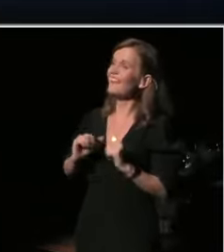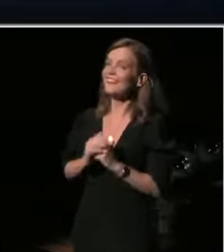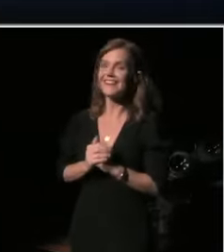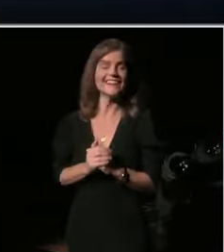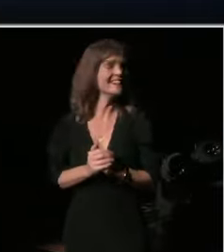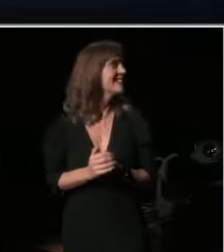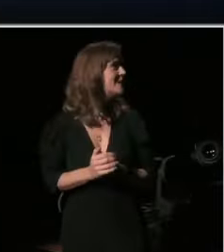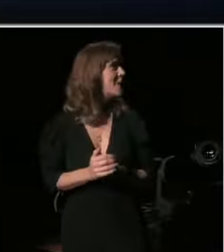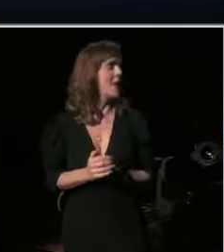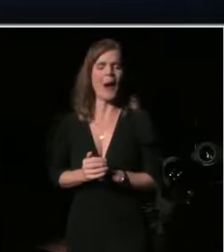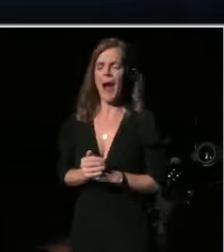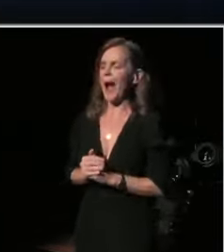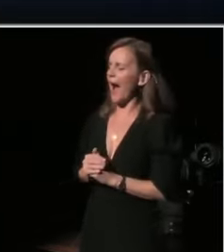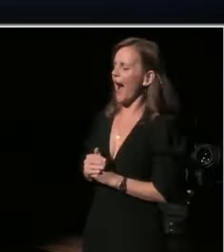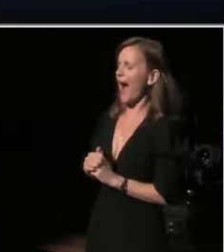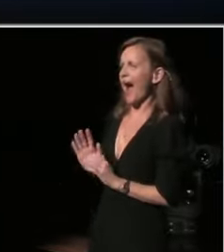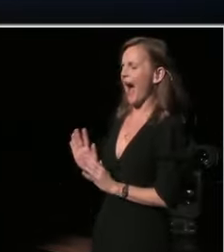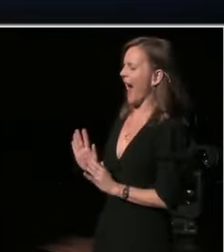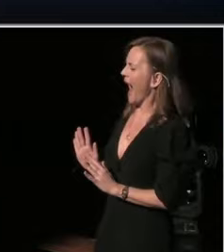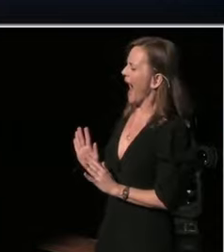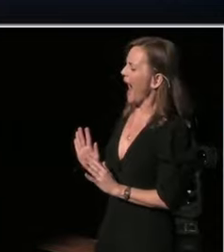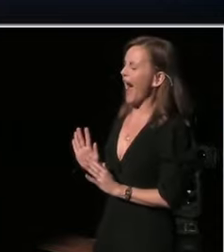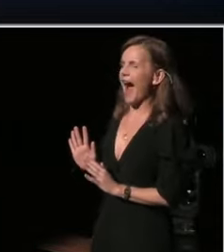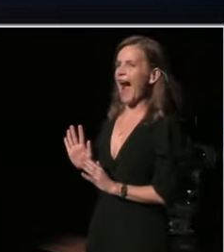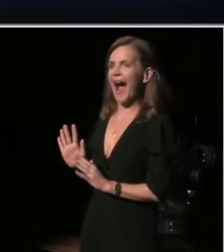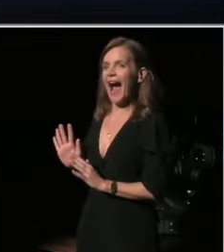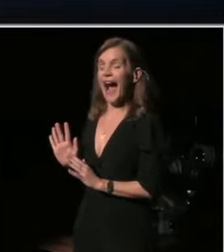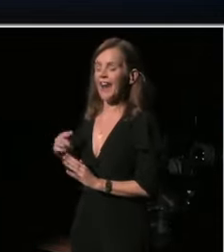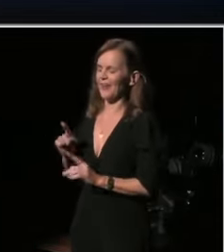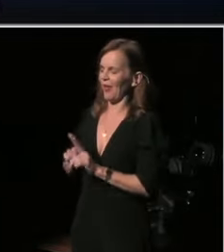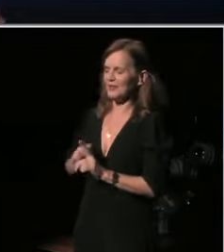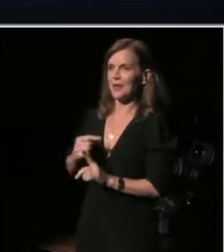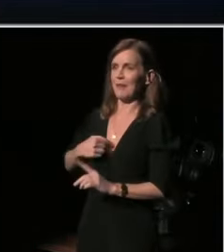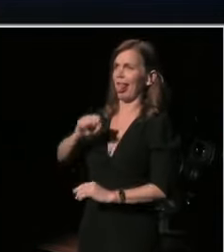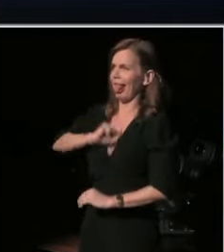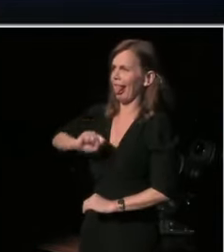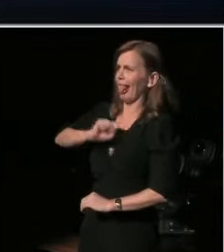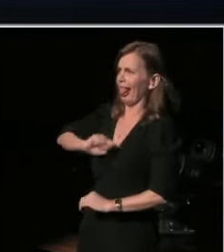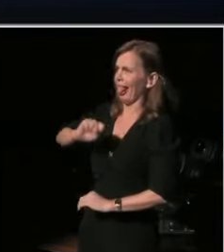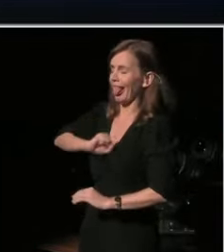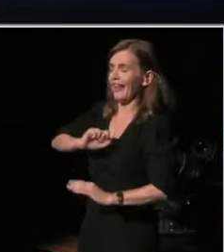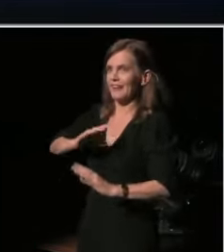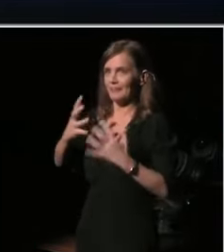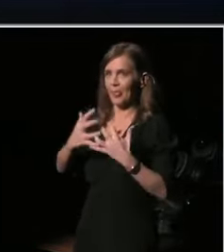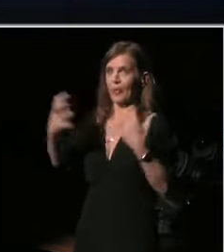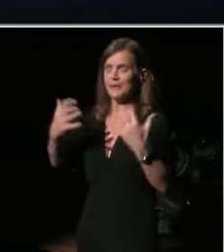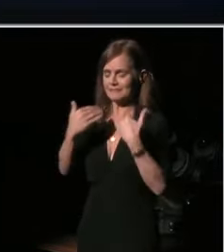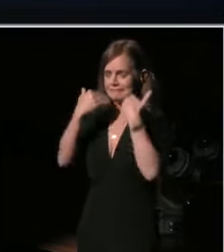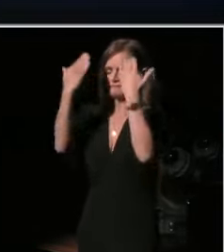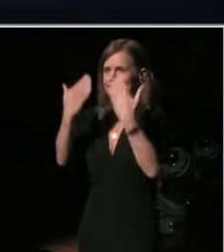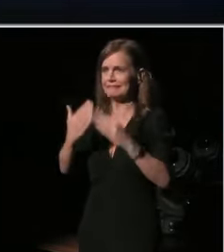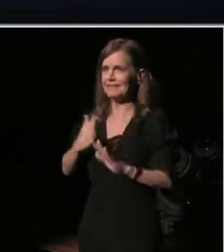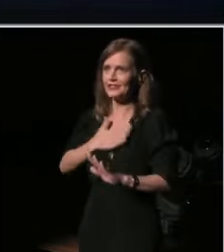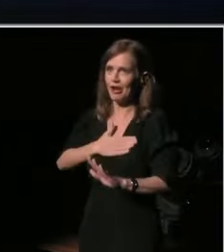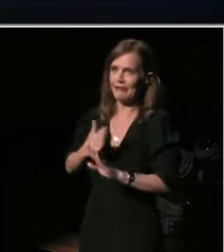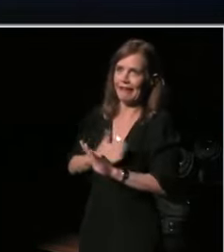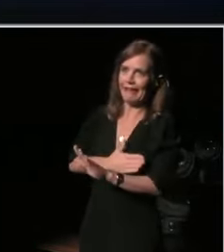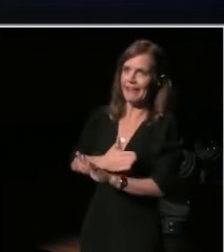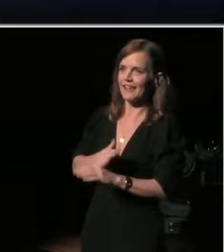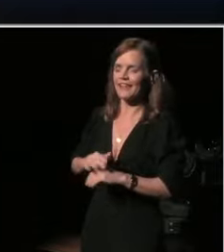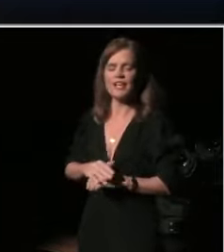Yeah. And I just, you know, I dodged choking in front of a room full of people. It's fantastic. No, no,